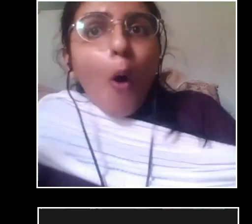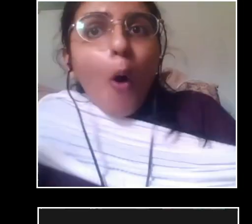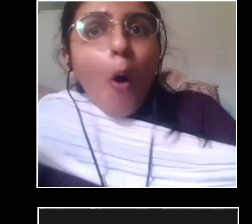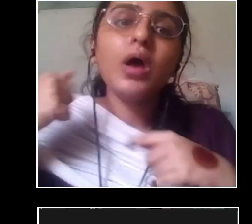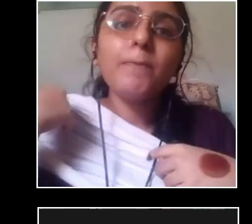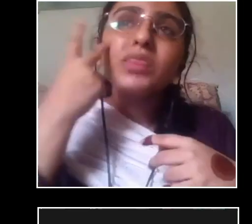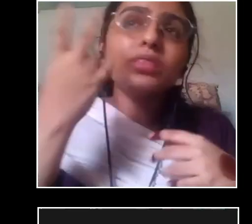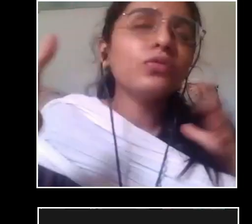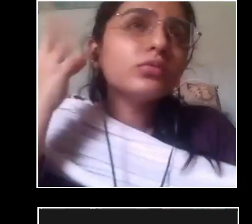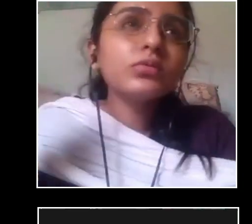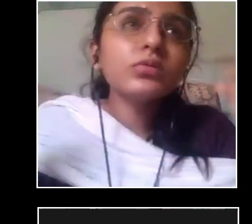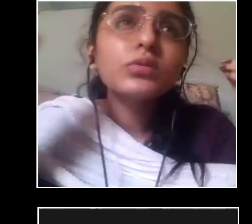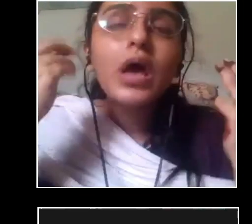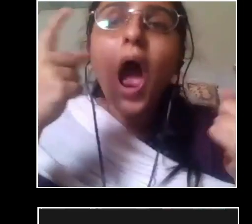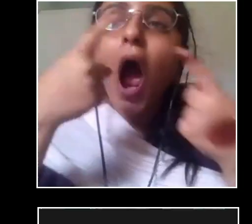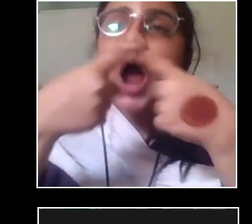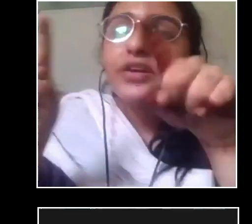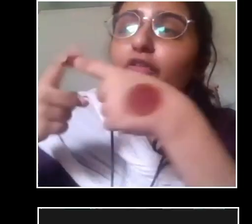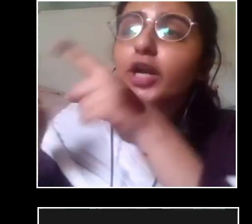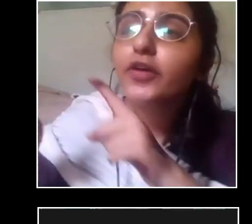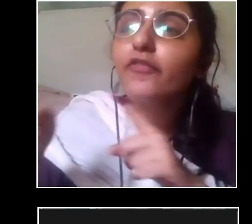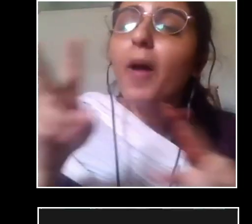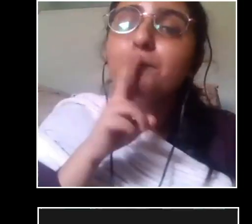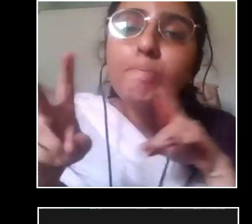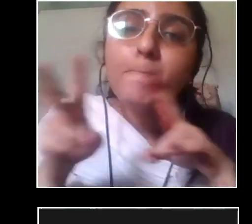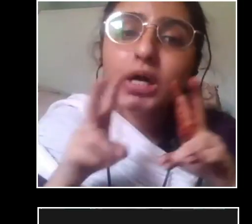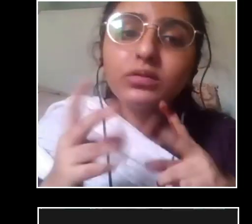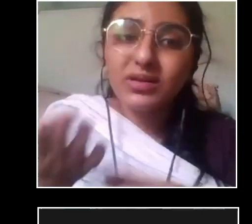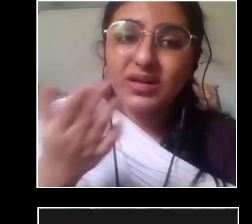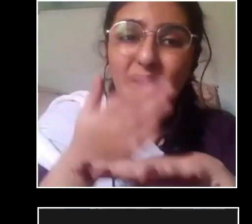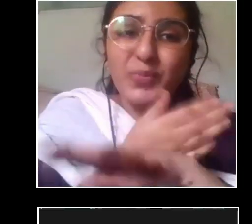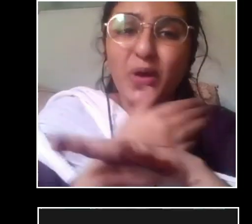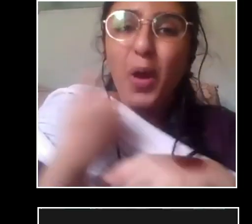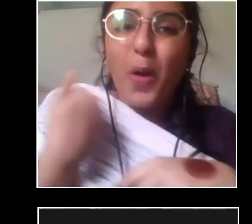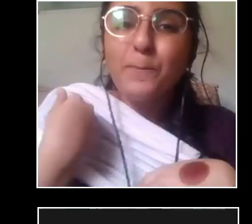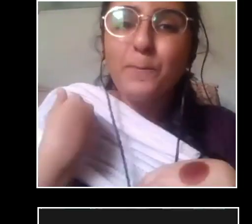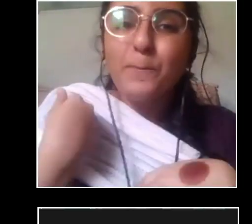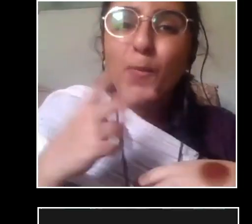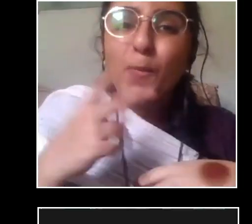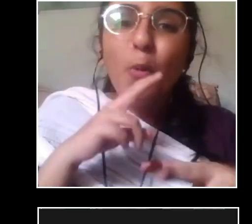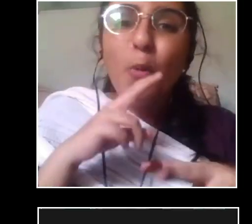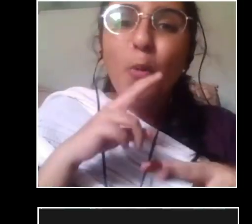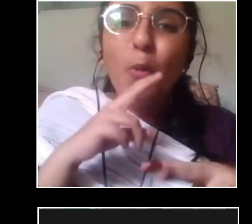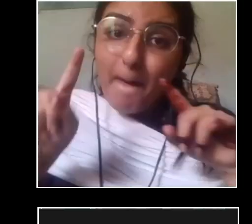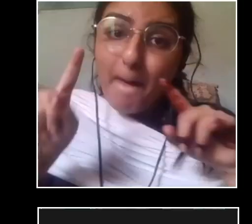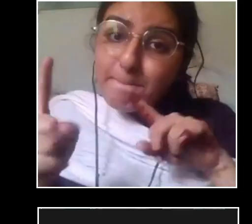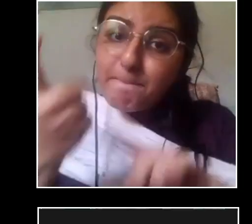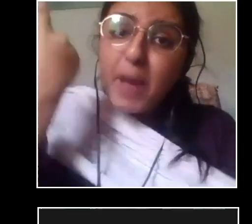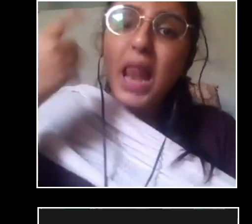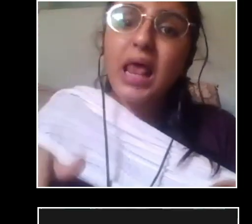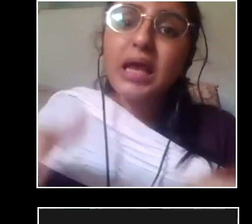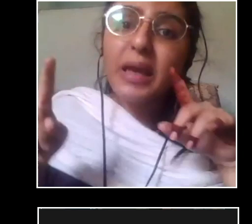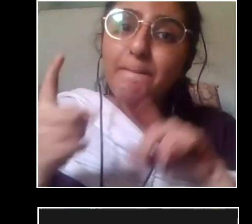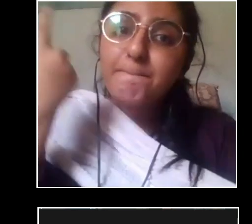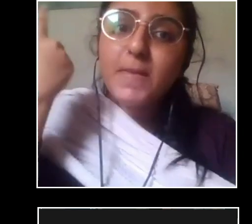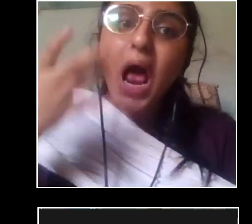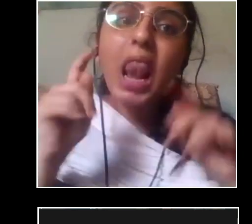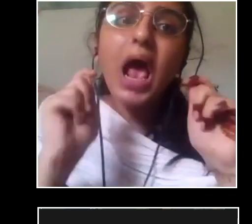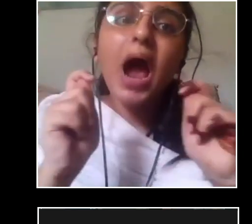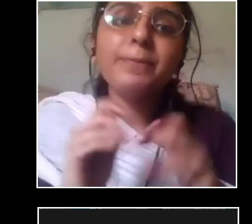during this webinar. As I said in the beginning, that this is a first webinar in a series of 6